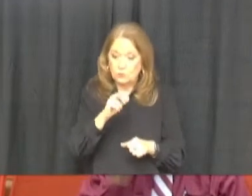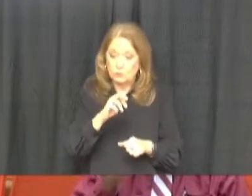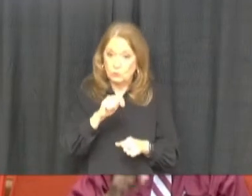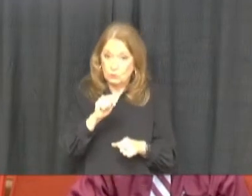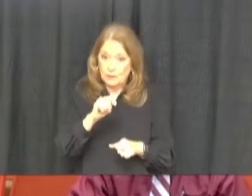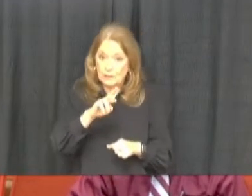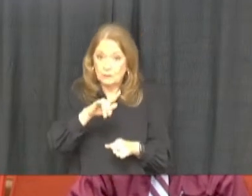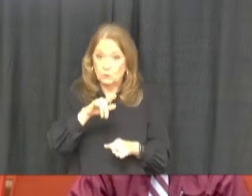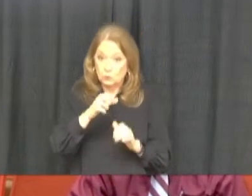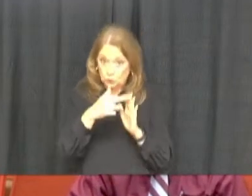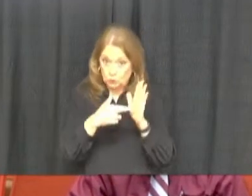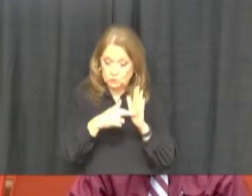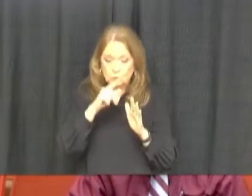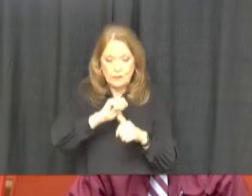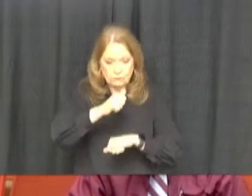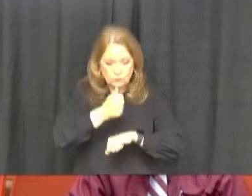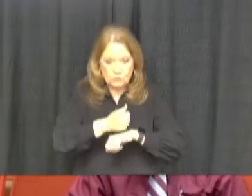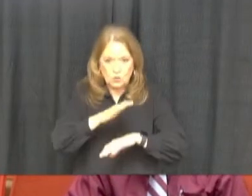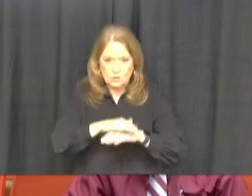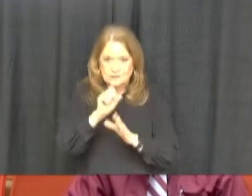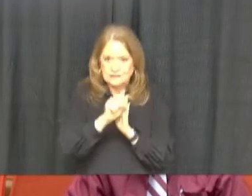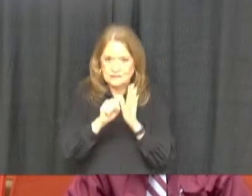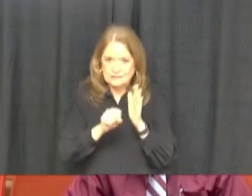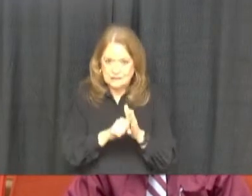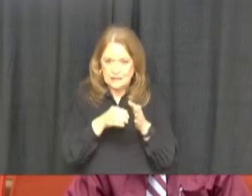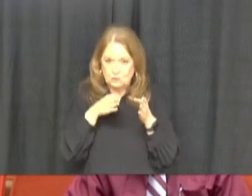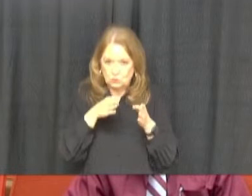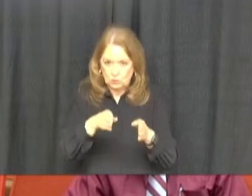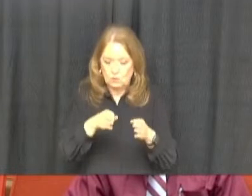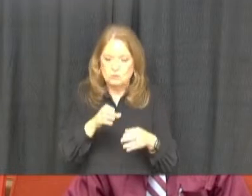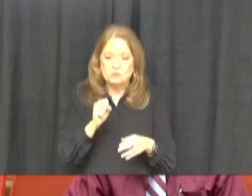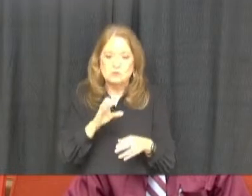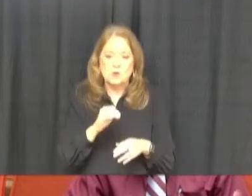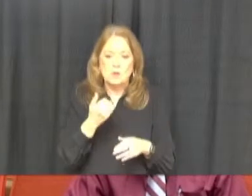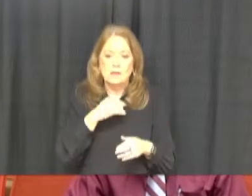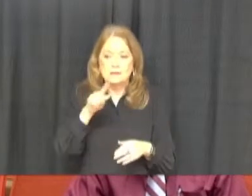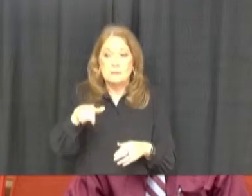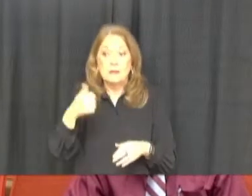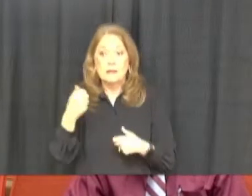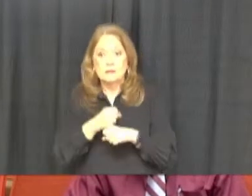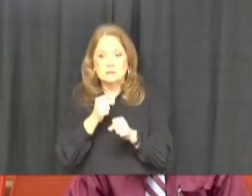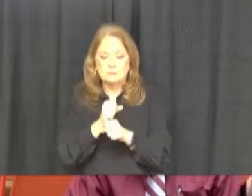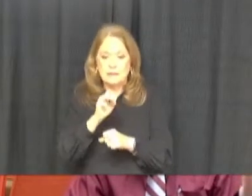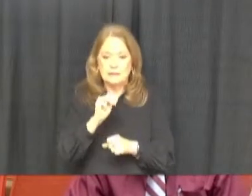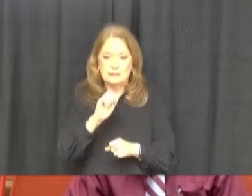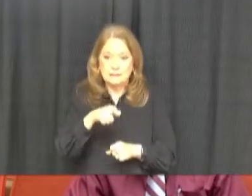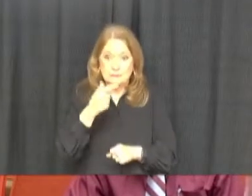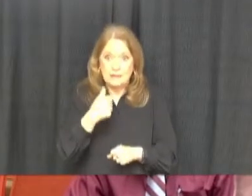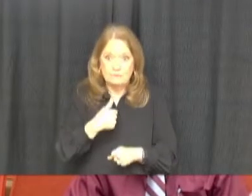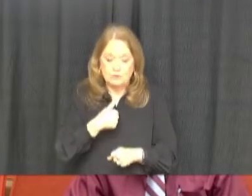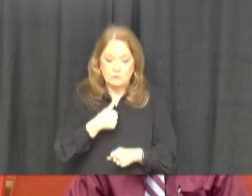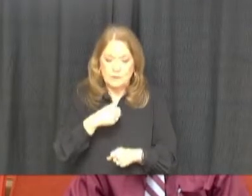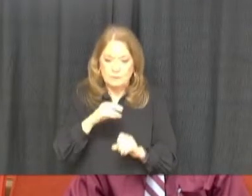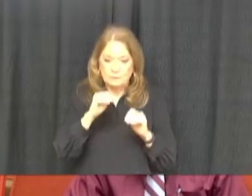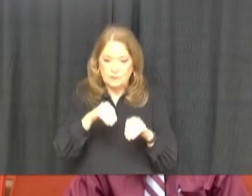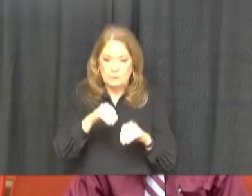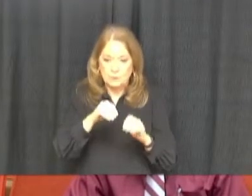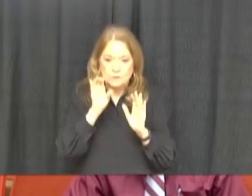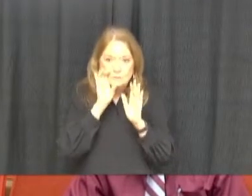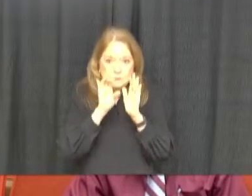on state routes. And what I did was have someone else make this map for me and place icons,